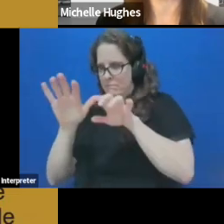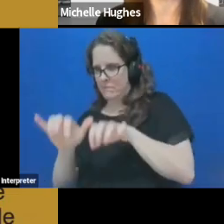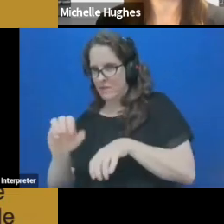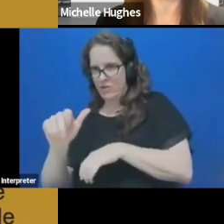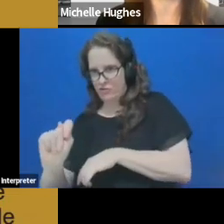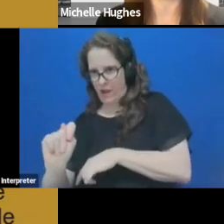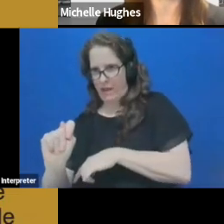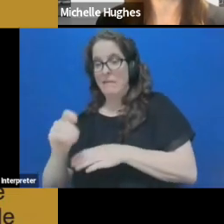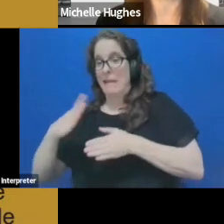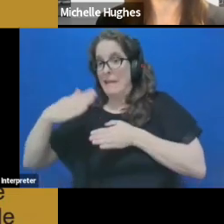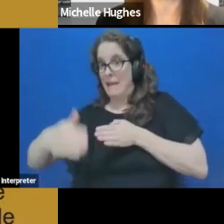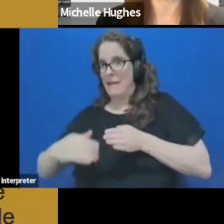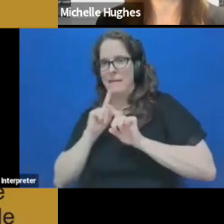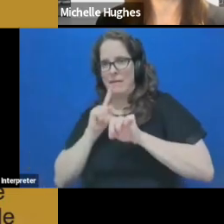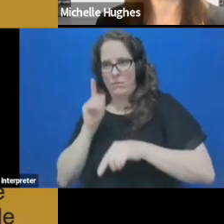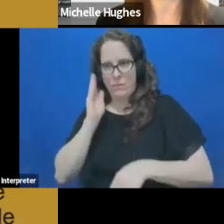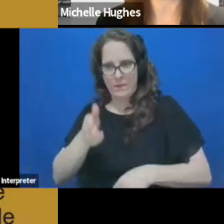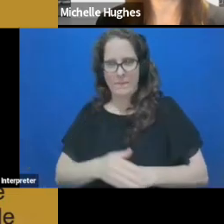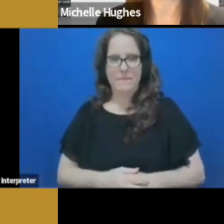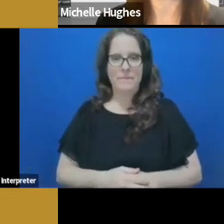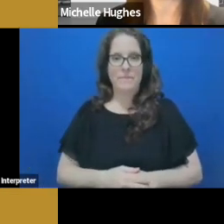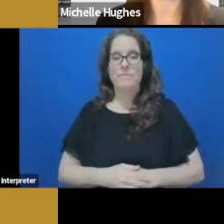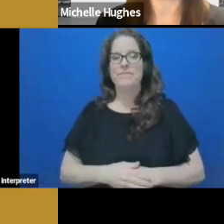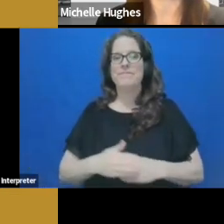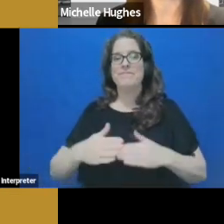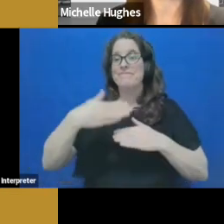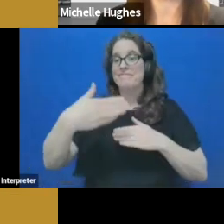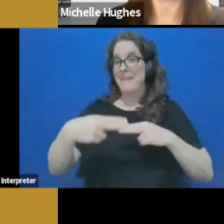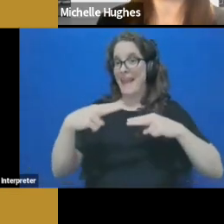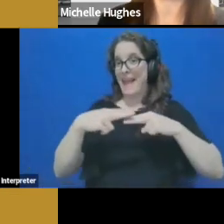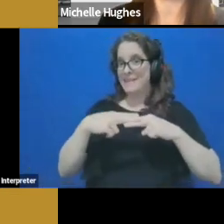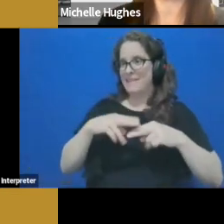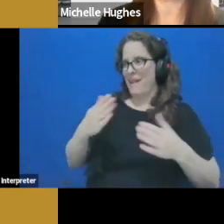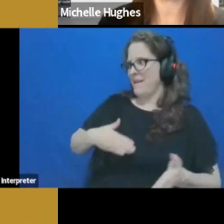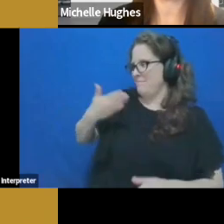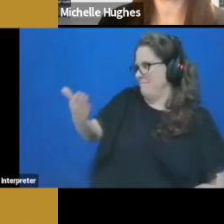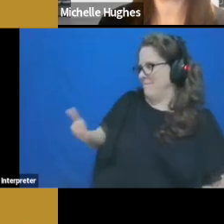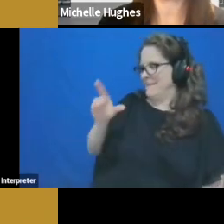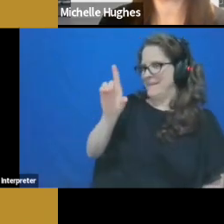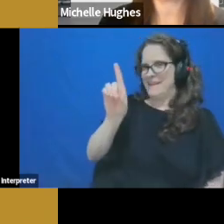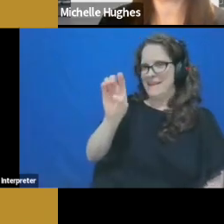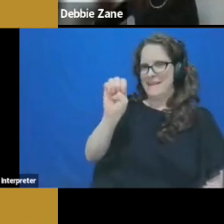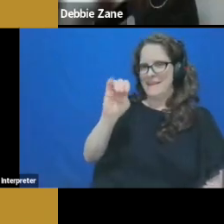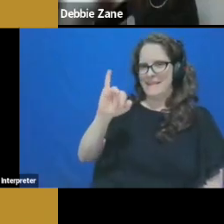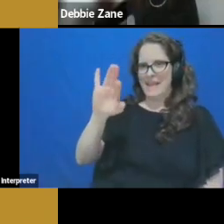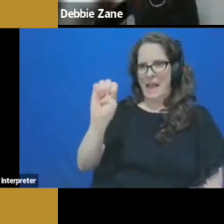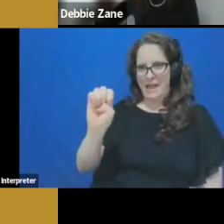next slide, and I will pass it over to Debbie.